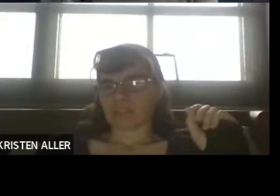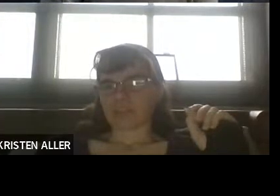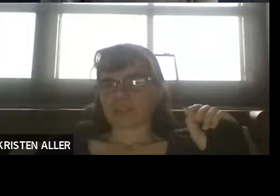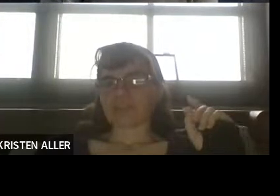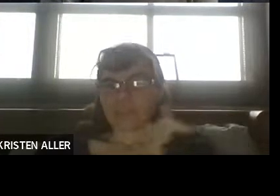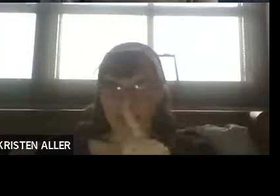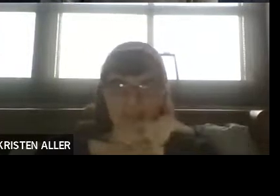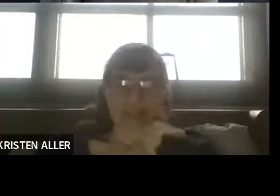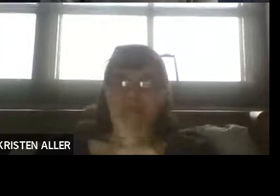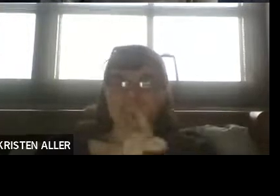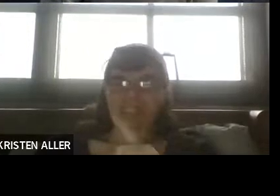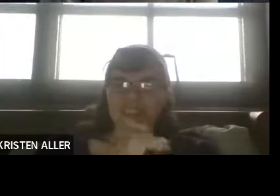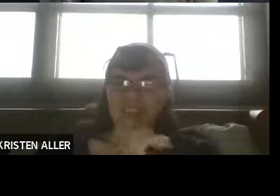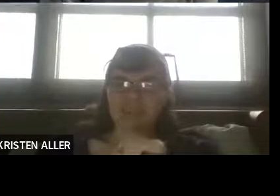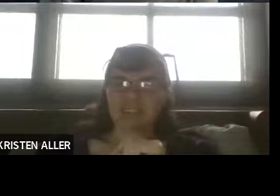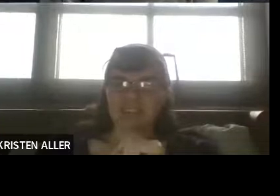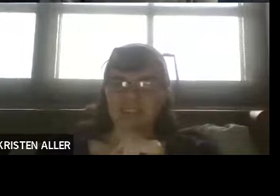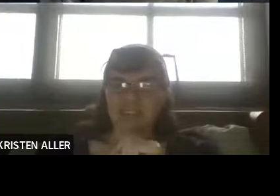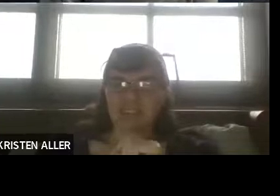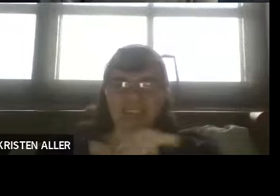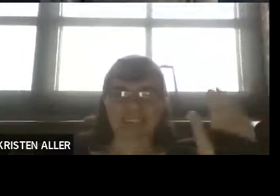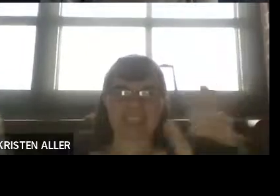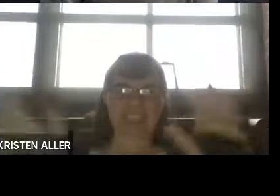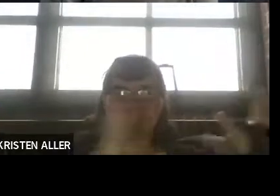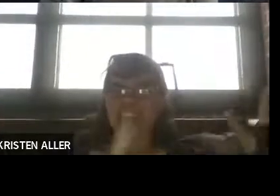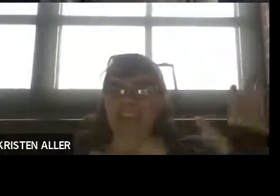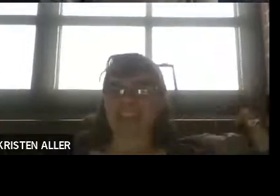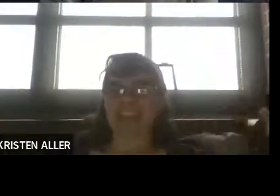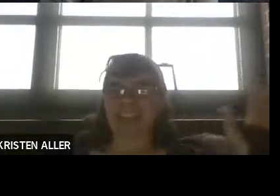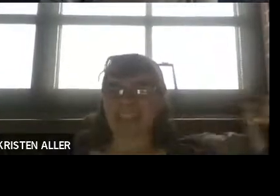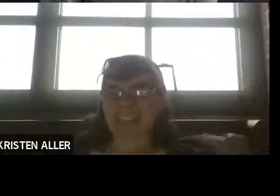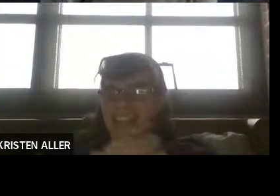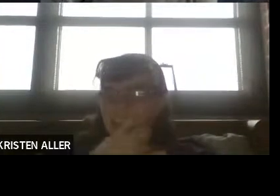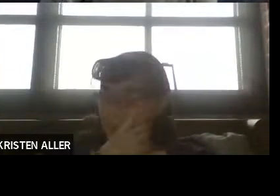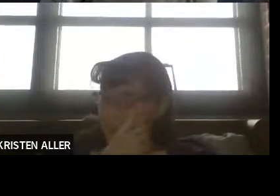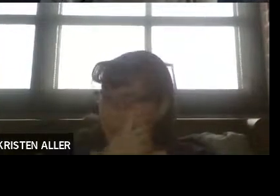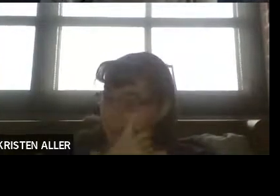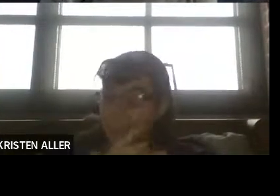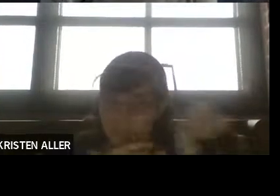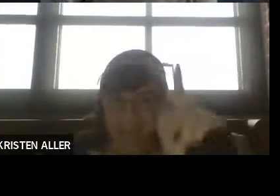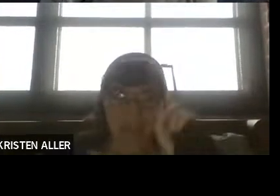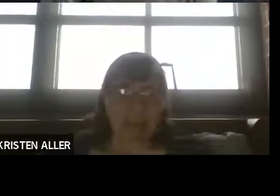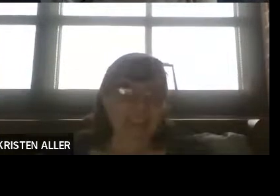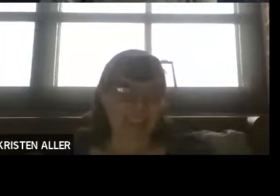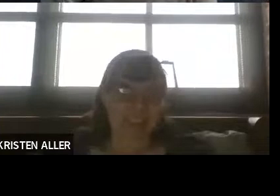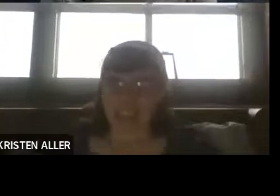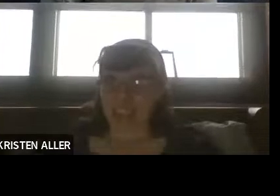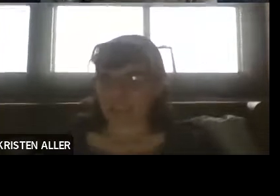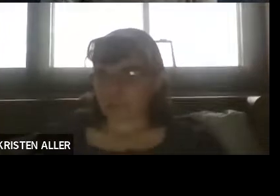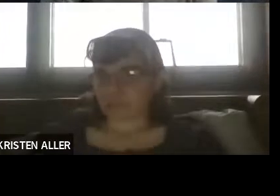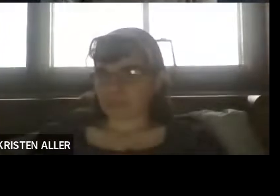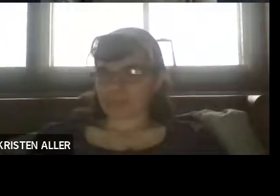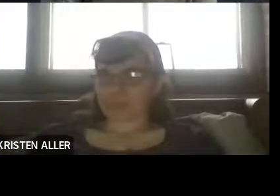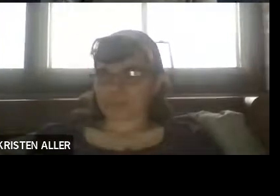Day weekend. Okay, that's making sense to me now. I'm like, wait a second, you changing the day of the week on me? That makes sense. Thank